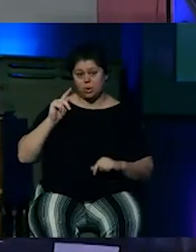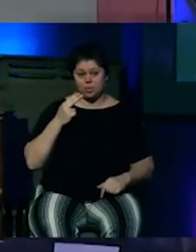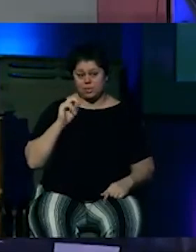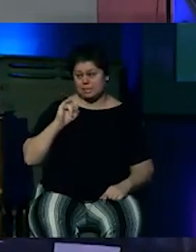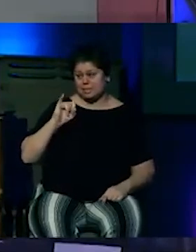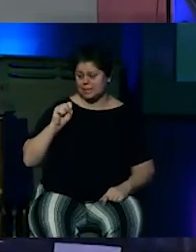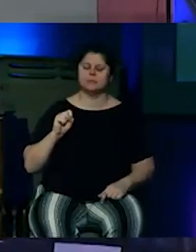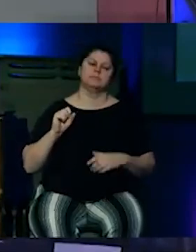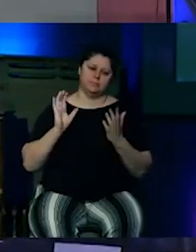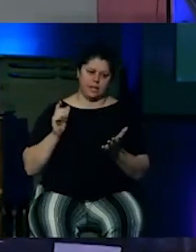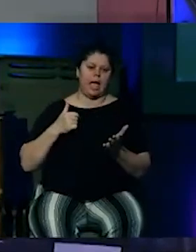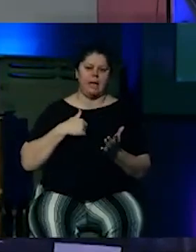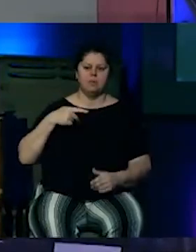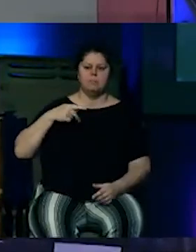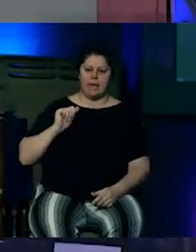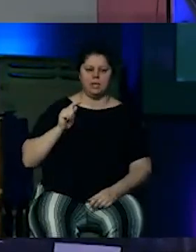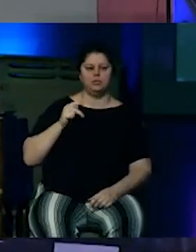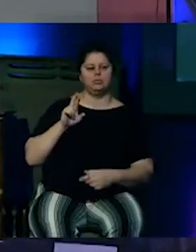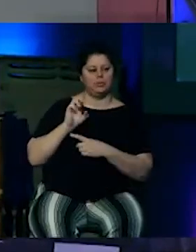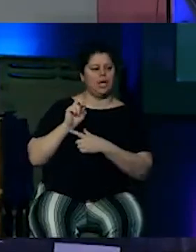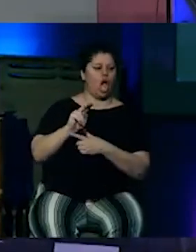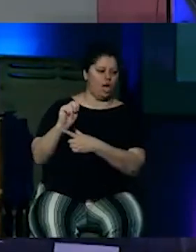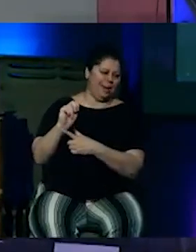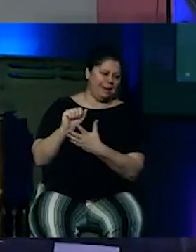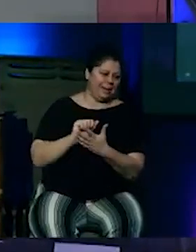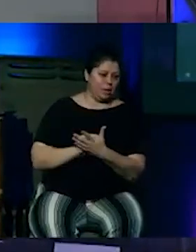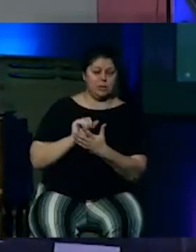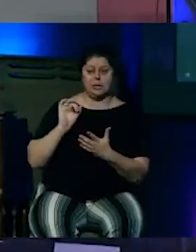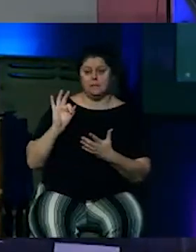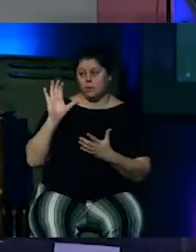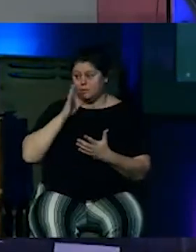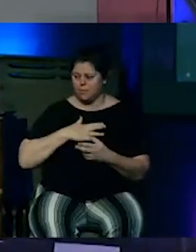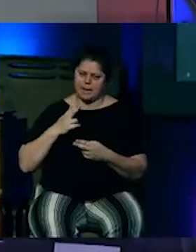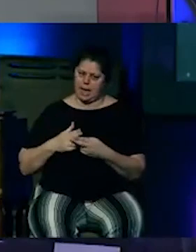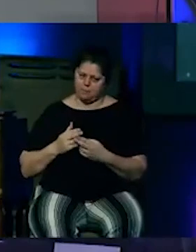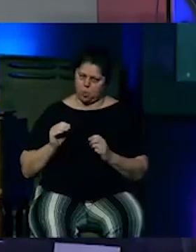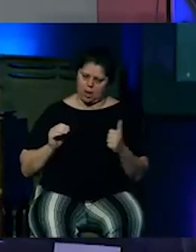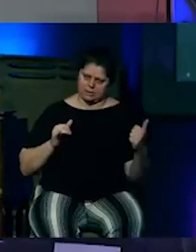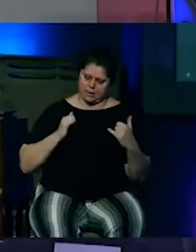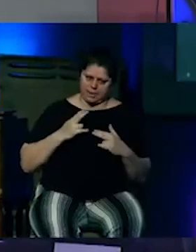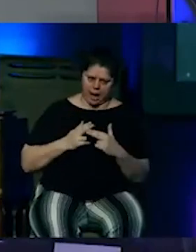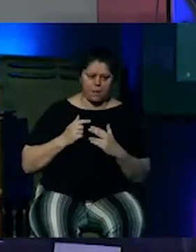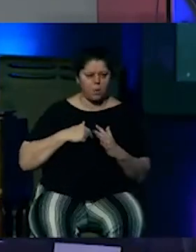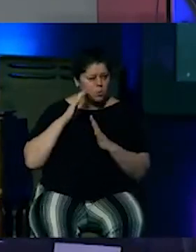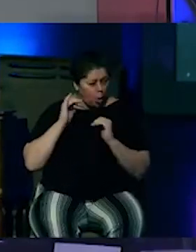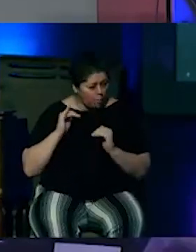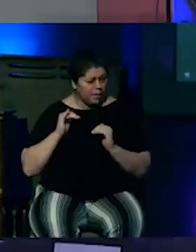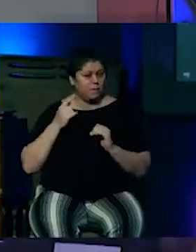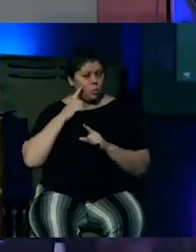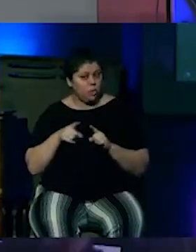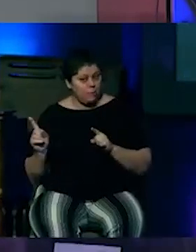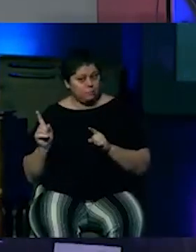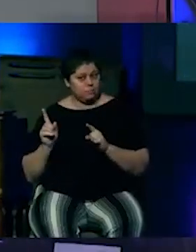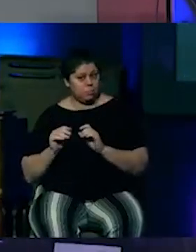Okay, so I have a Patreon. If you look at my name, you won't find anyone else. Hopefully, I was thinking of putting out just for my Patreon